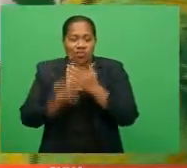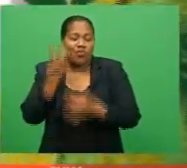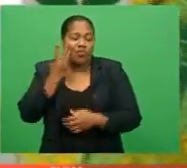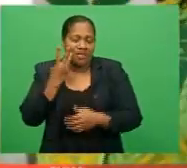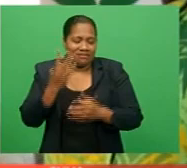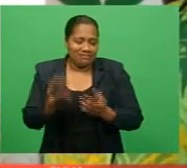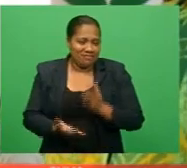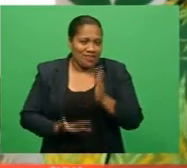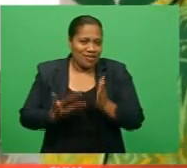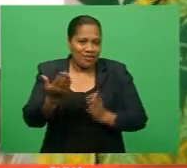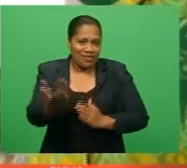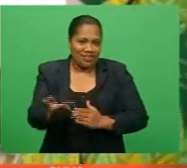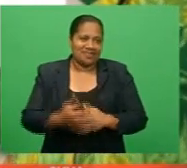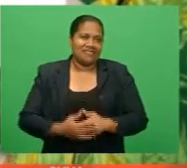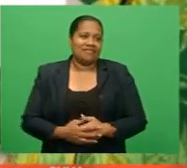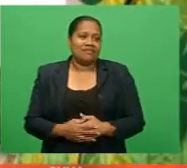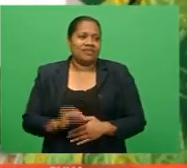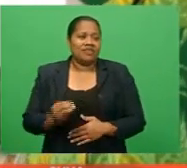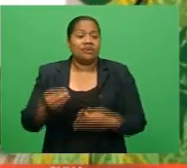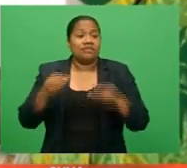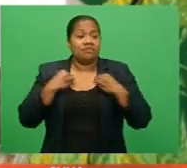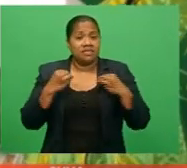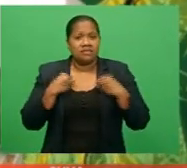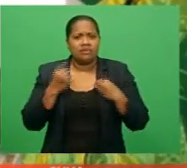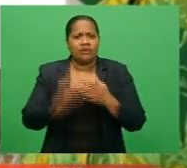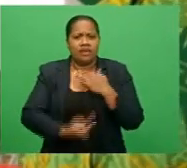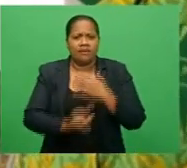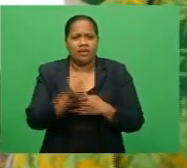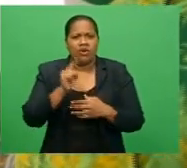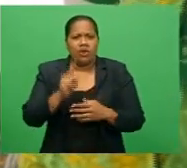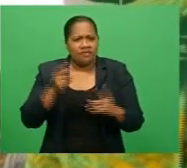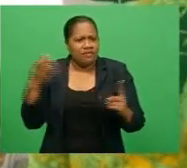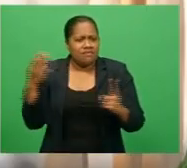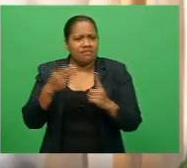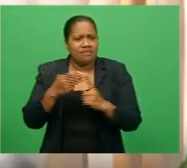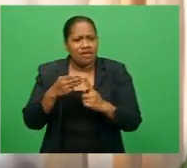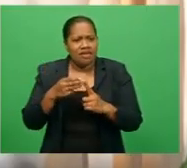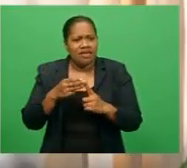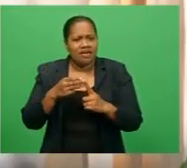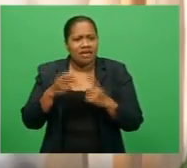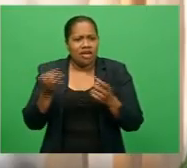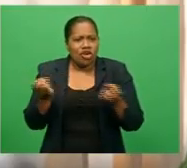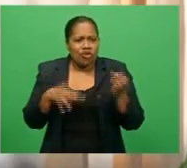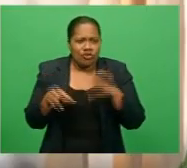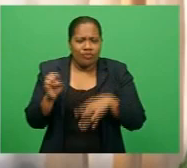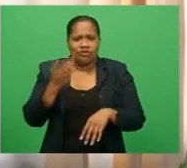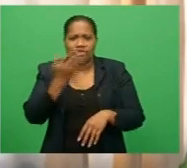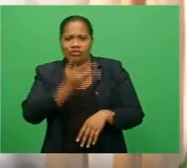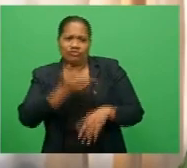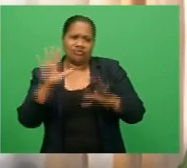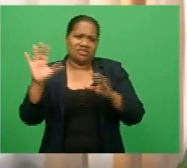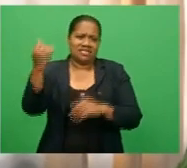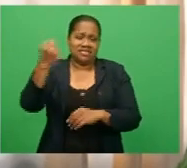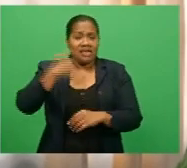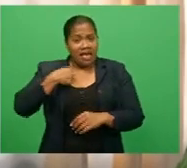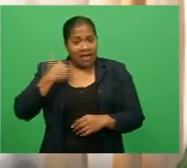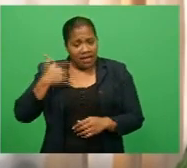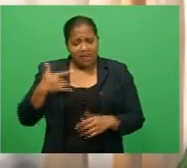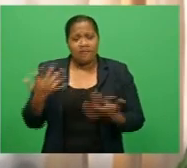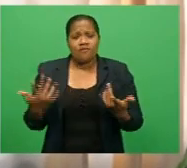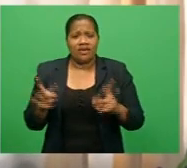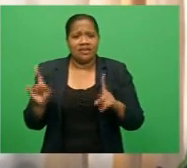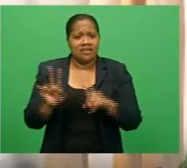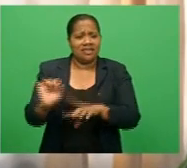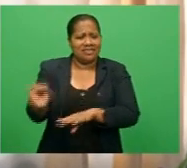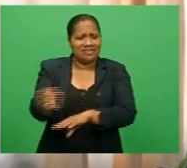ideas to expand her business was one of the key contributions to Lalakombatiki's success. I live near the seashore, and our